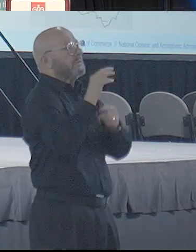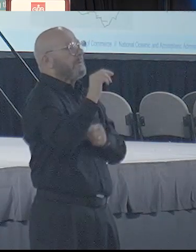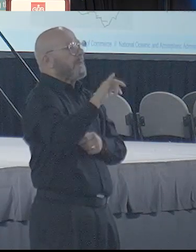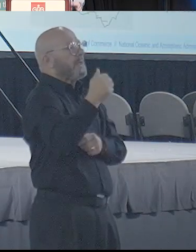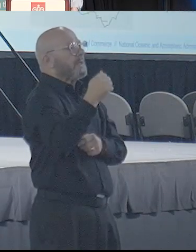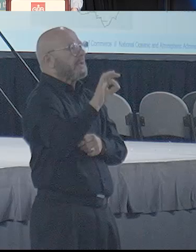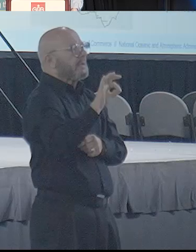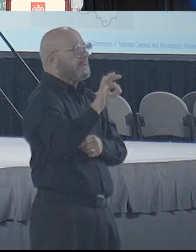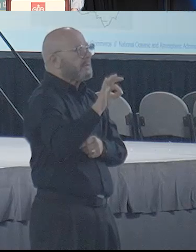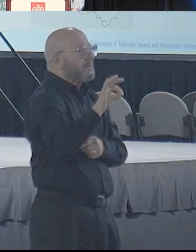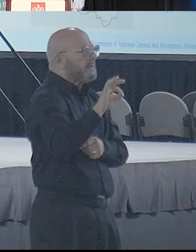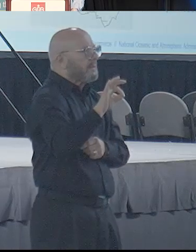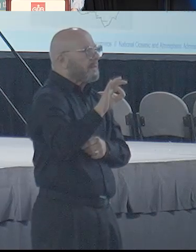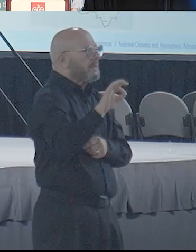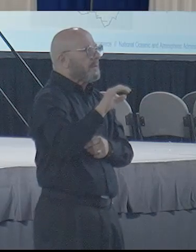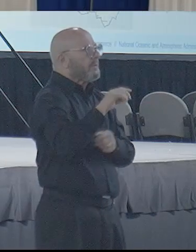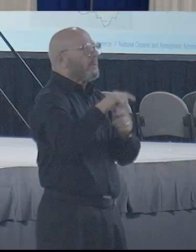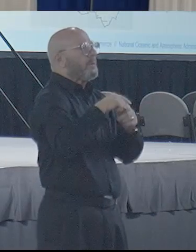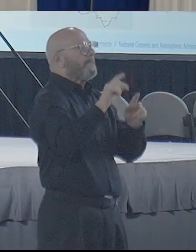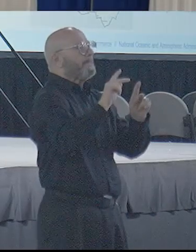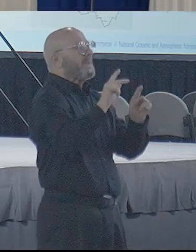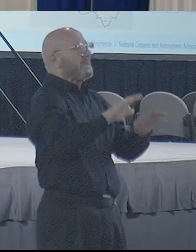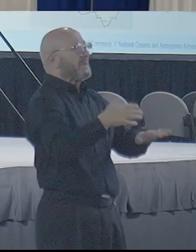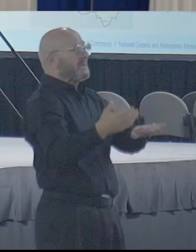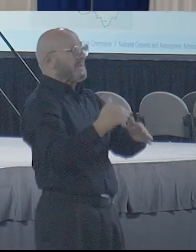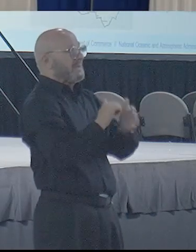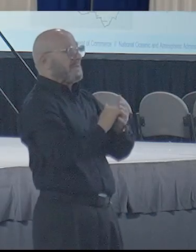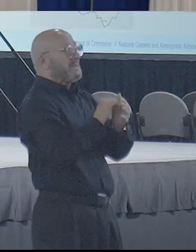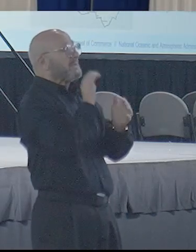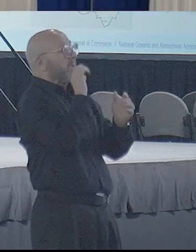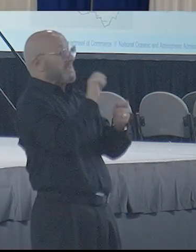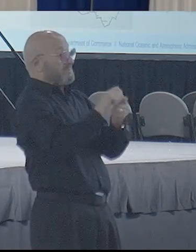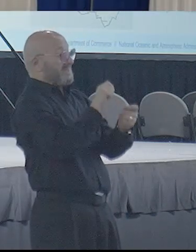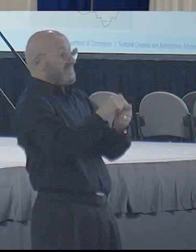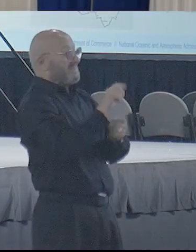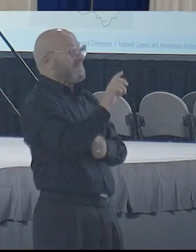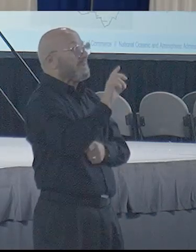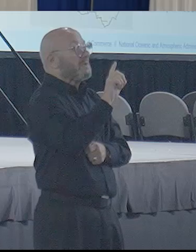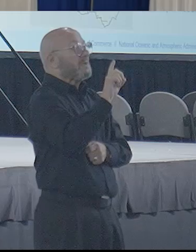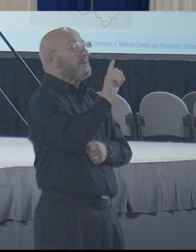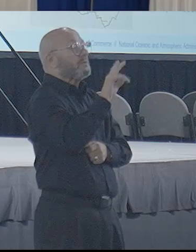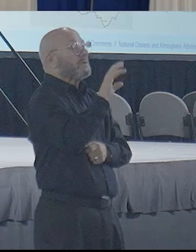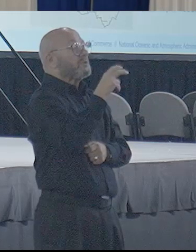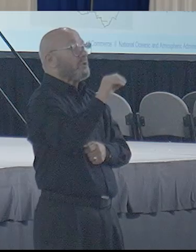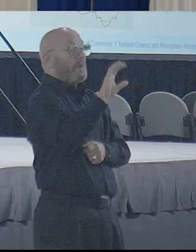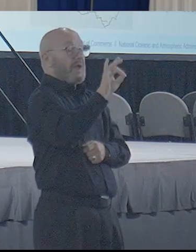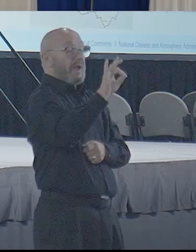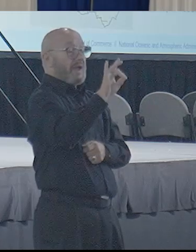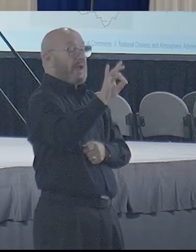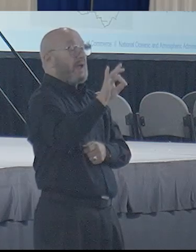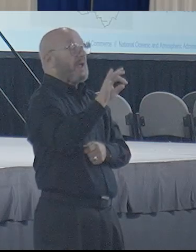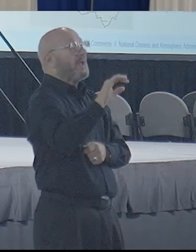when approximately about 10 people died. So from this particular derecho, 8 people died in the Houston area, 3 from